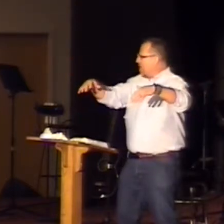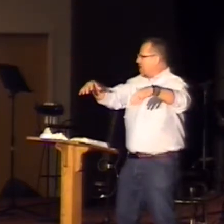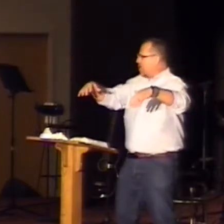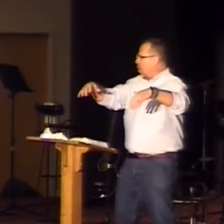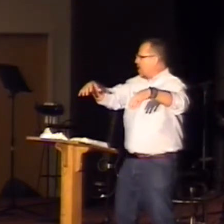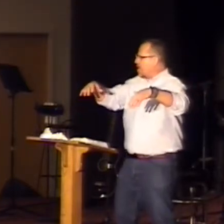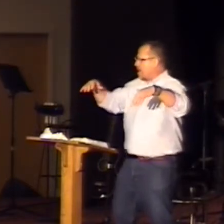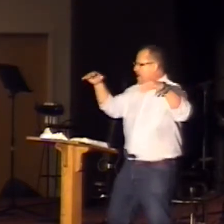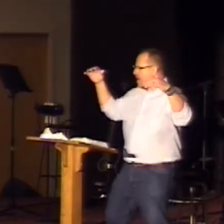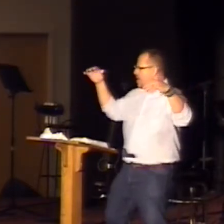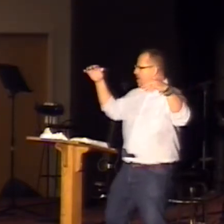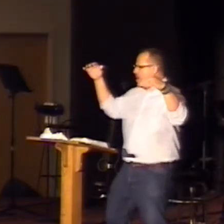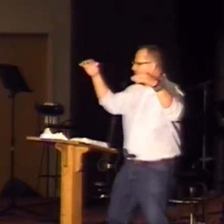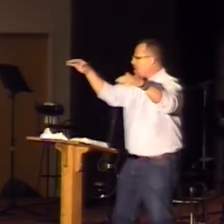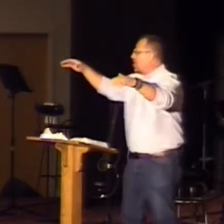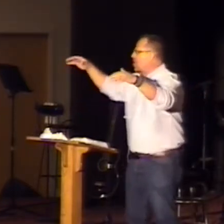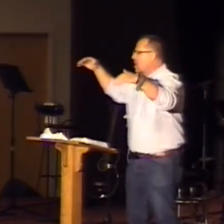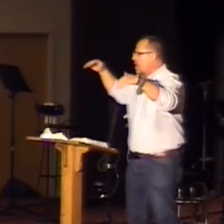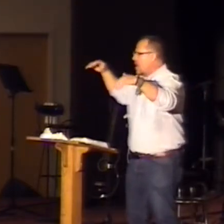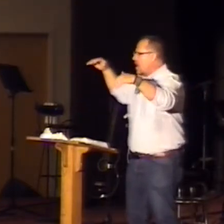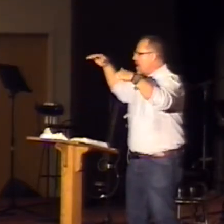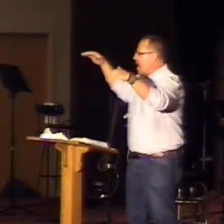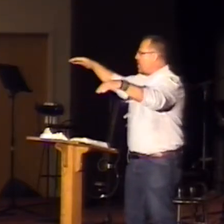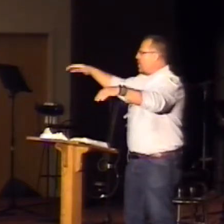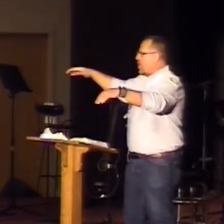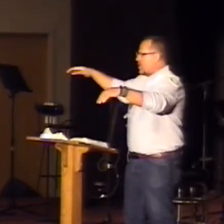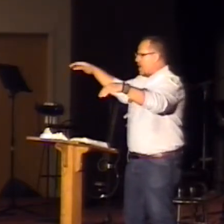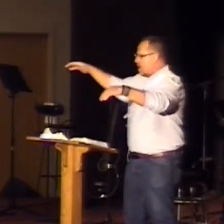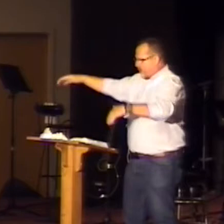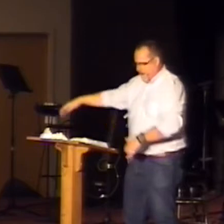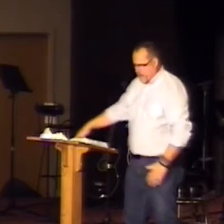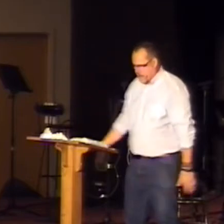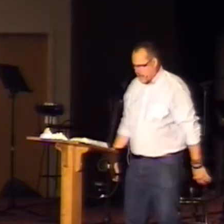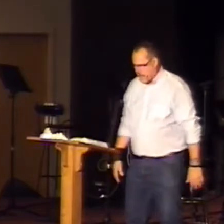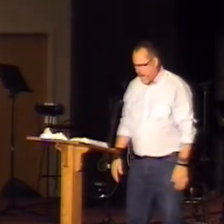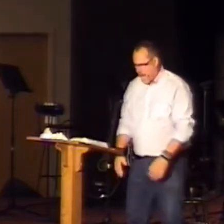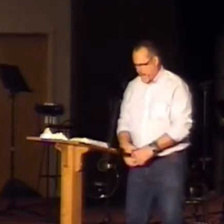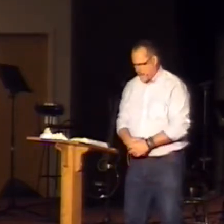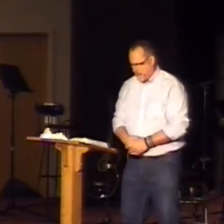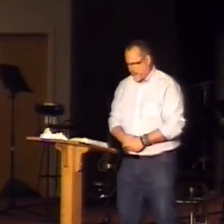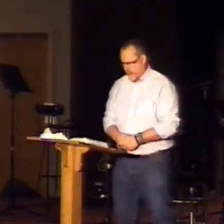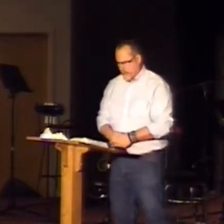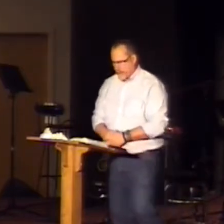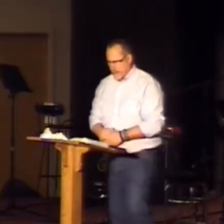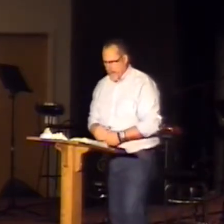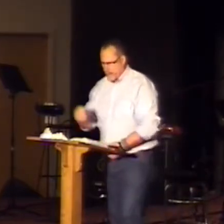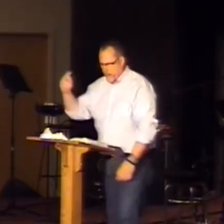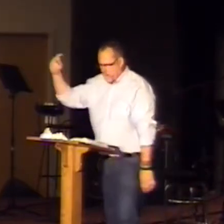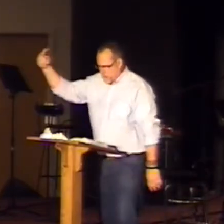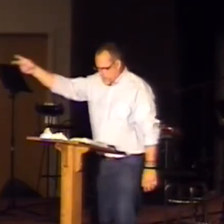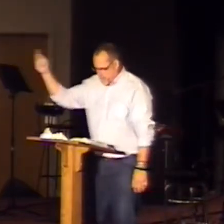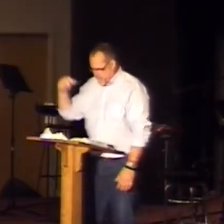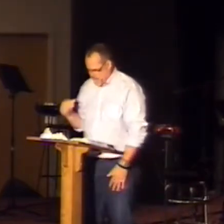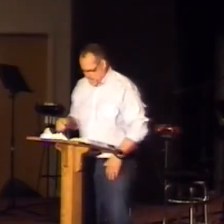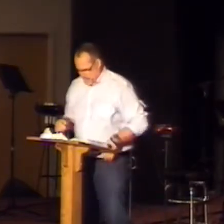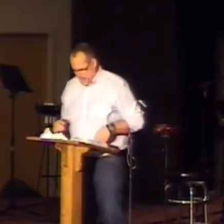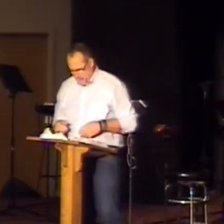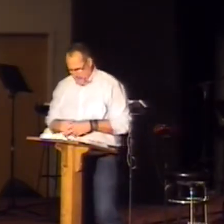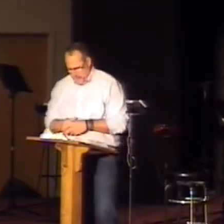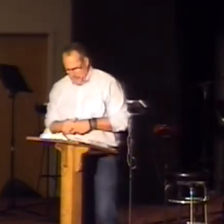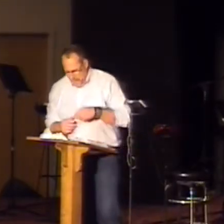get out of these stories, is that you and every person is valuable to God. Okay, number two is